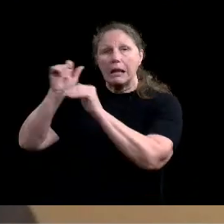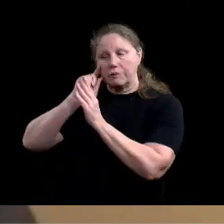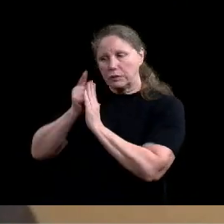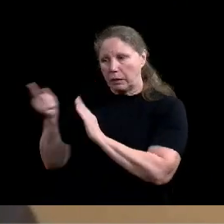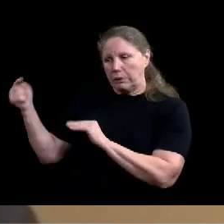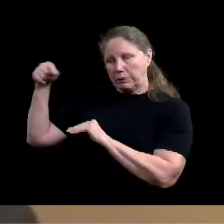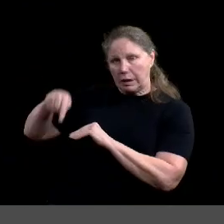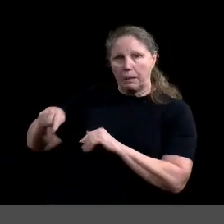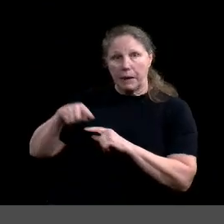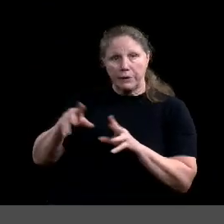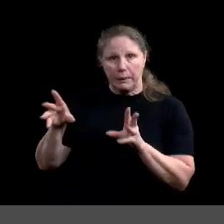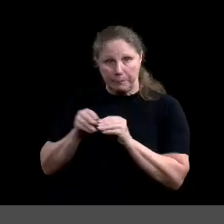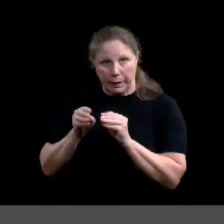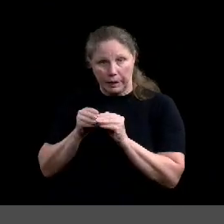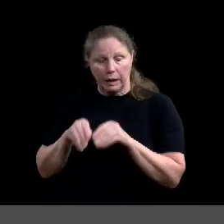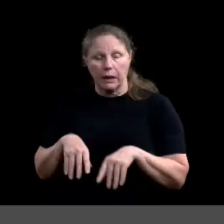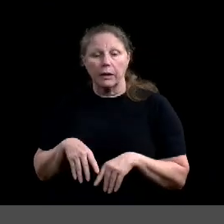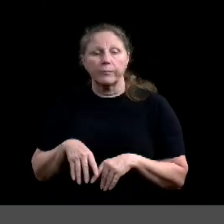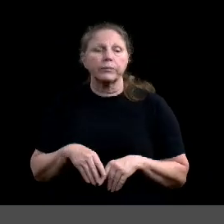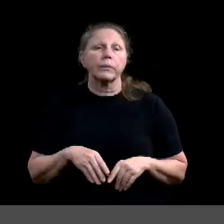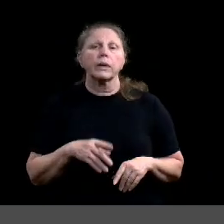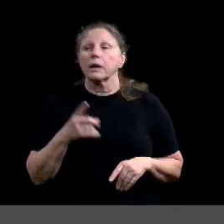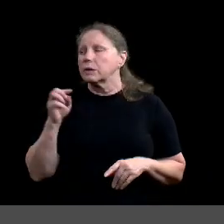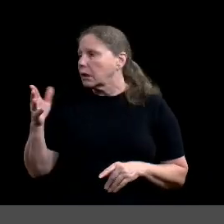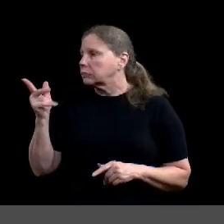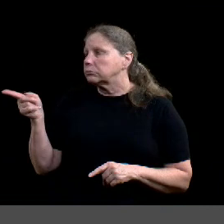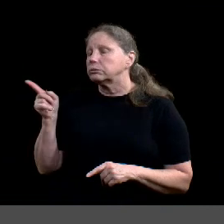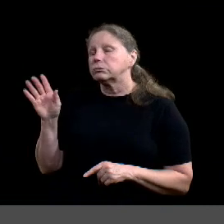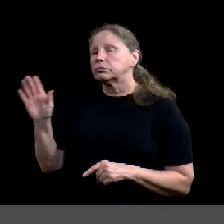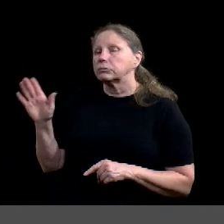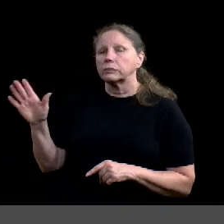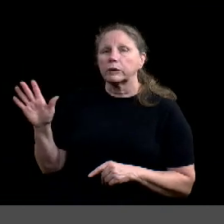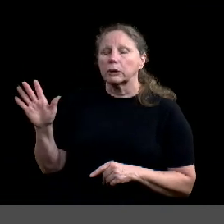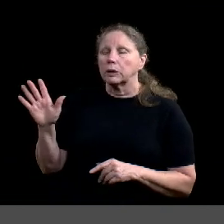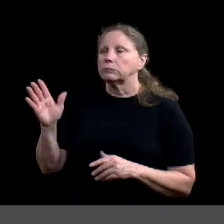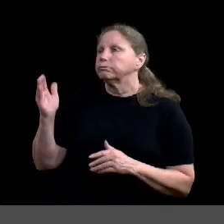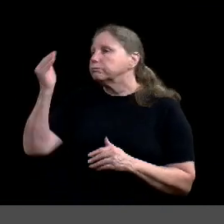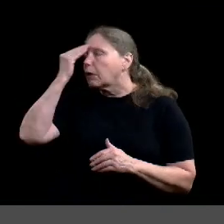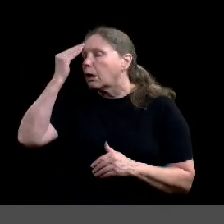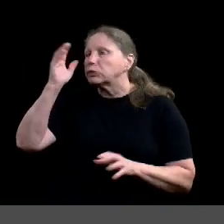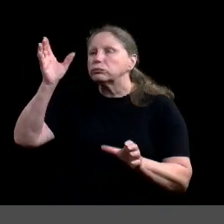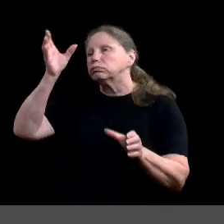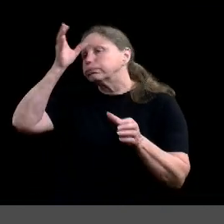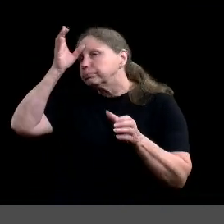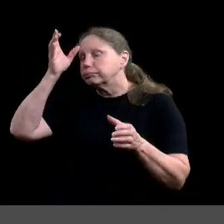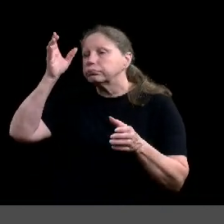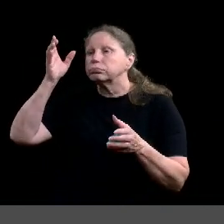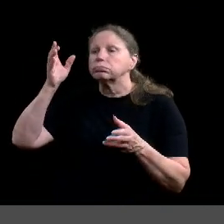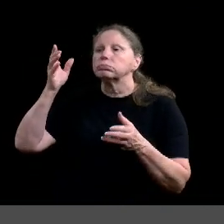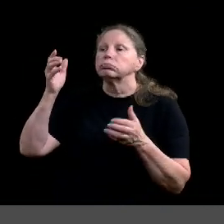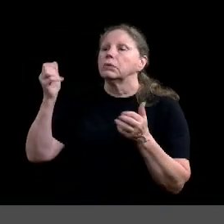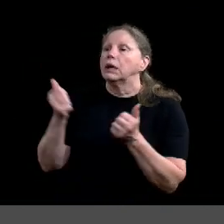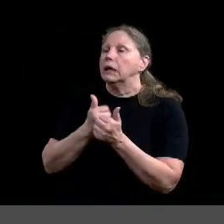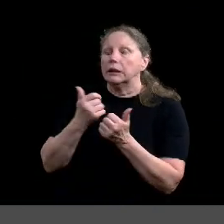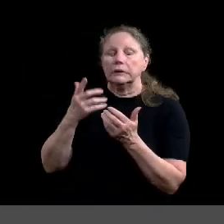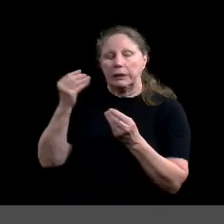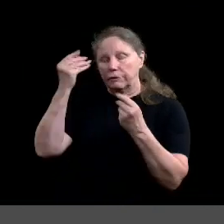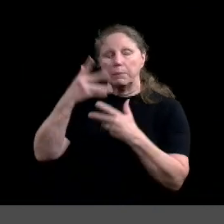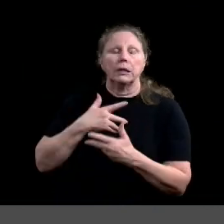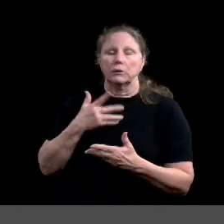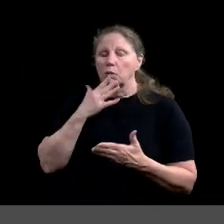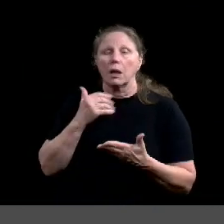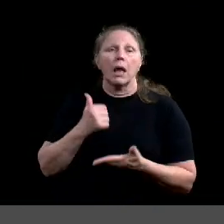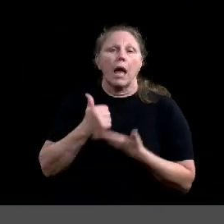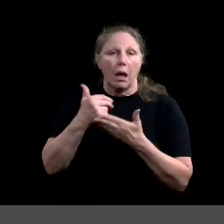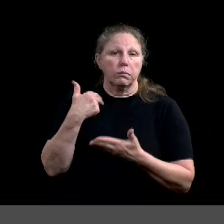your expertise and your ability to communicate the information are both excellent and much needed by our community.